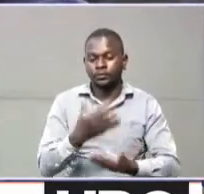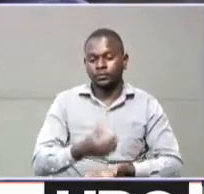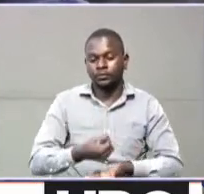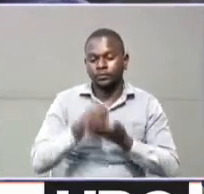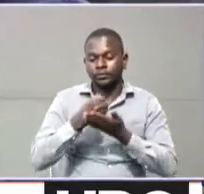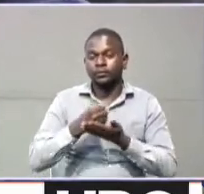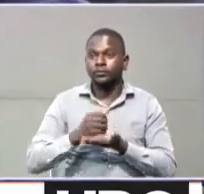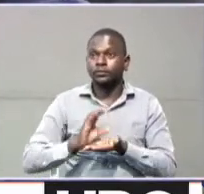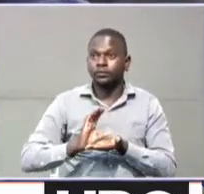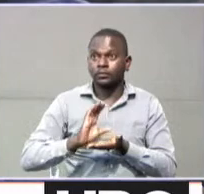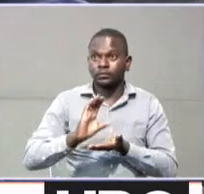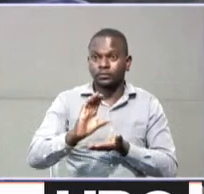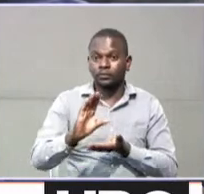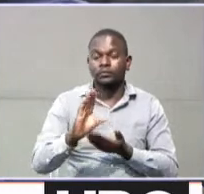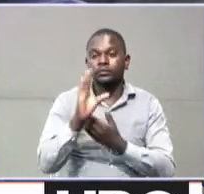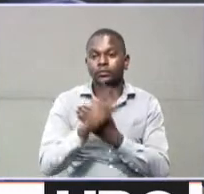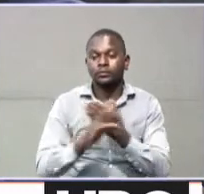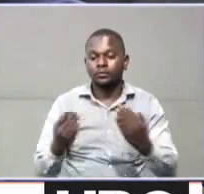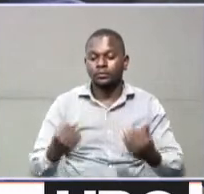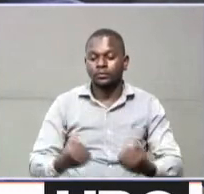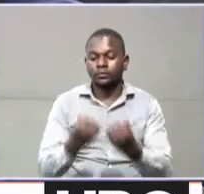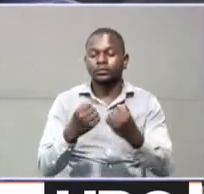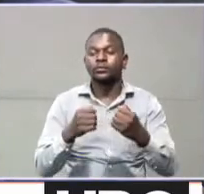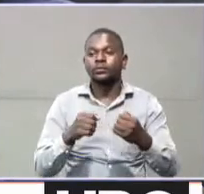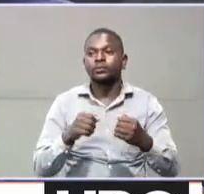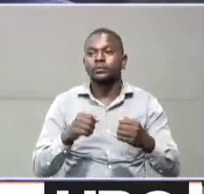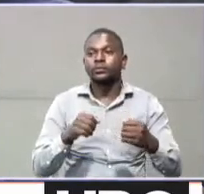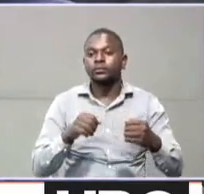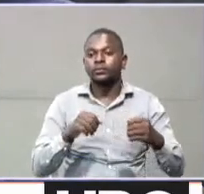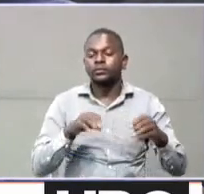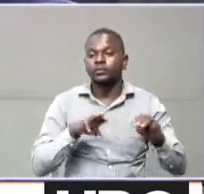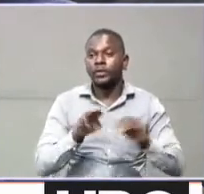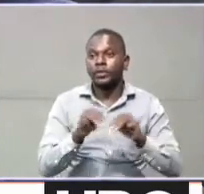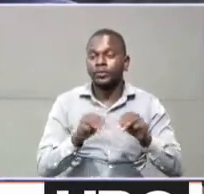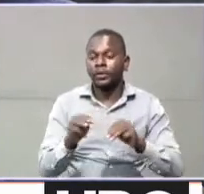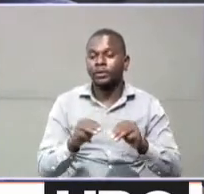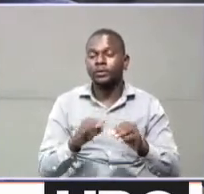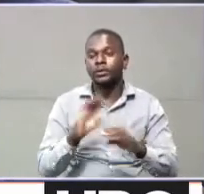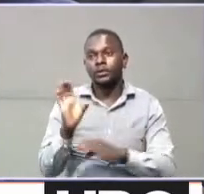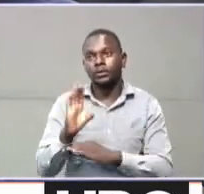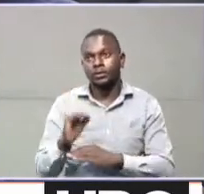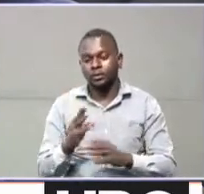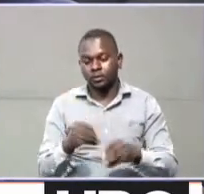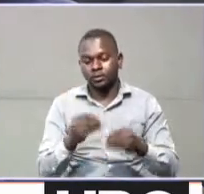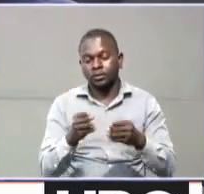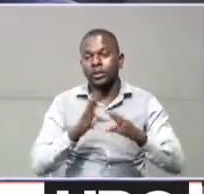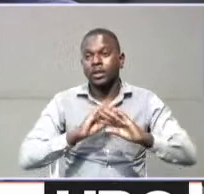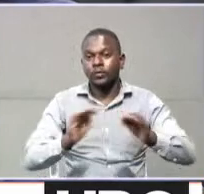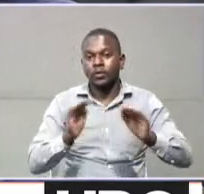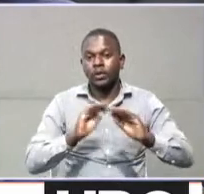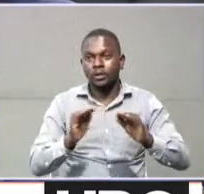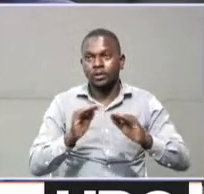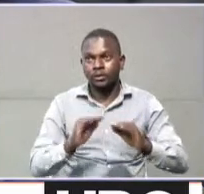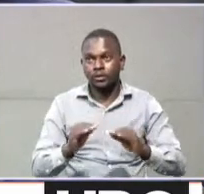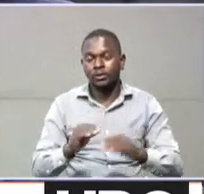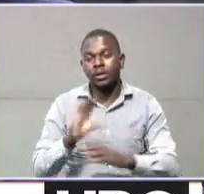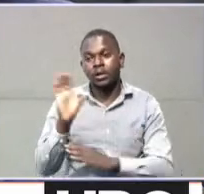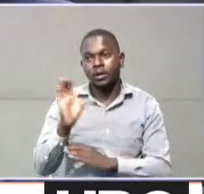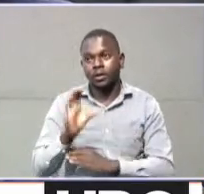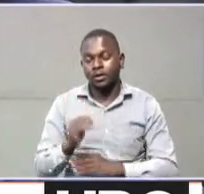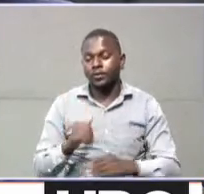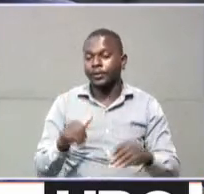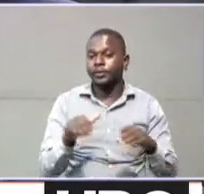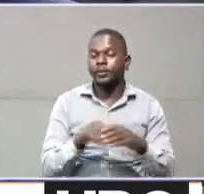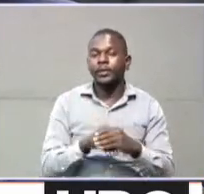provisions for district disaster management committees provision of training and equipment of committee